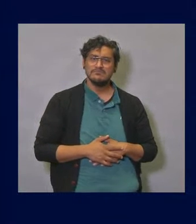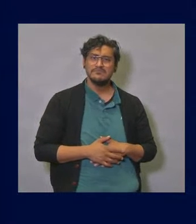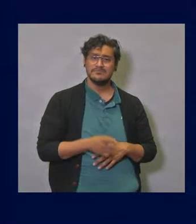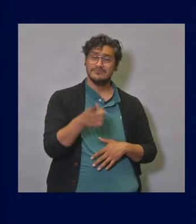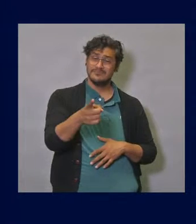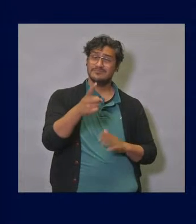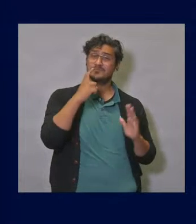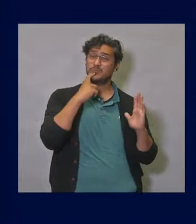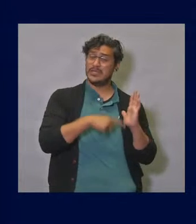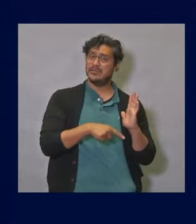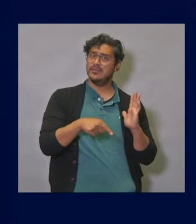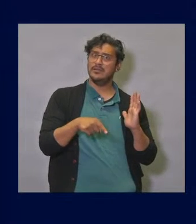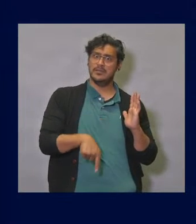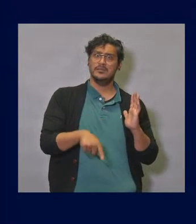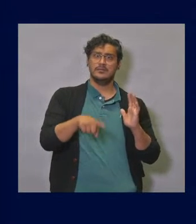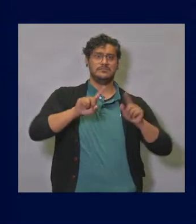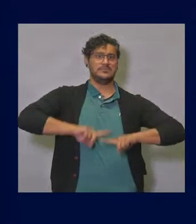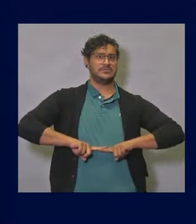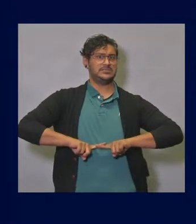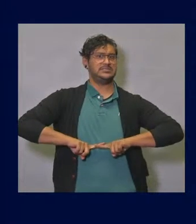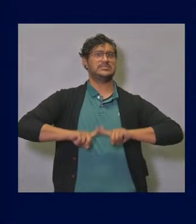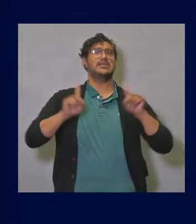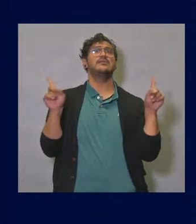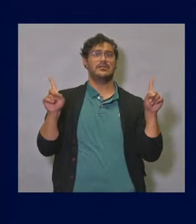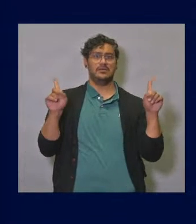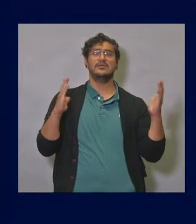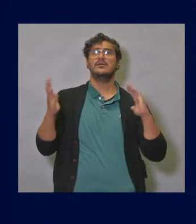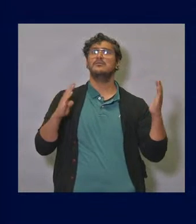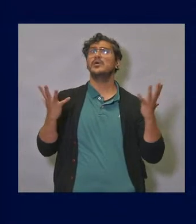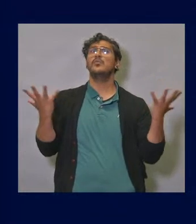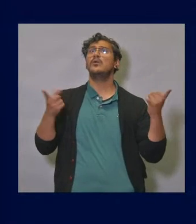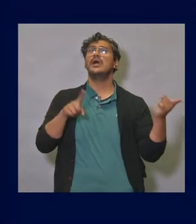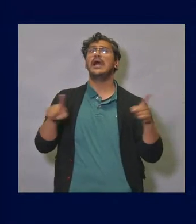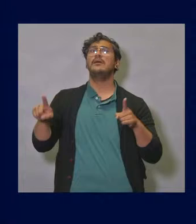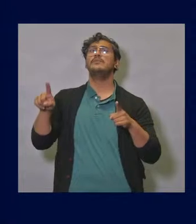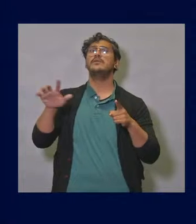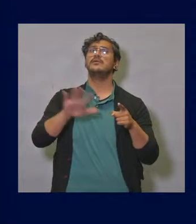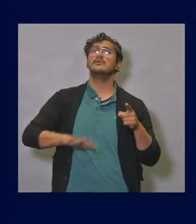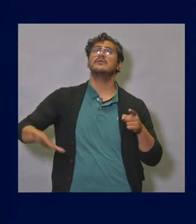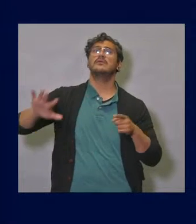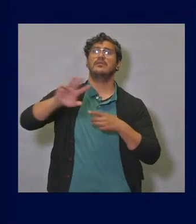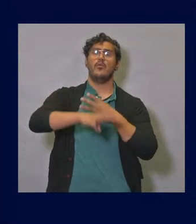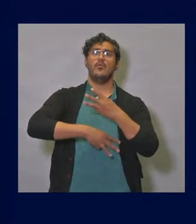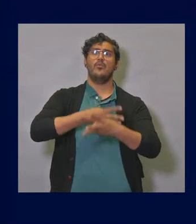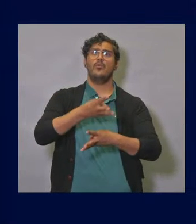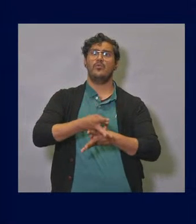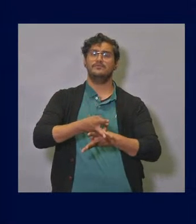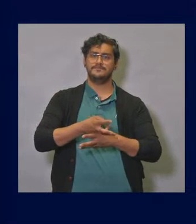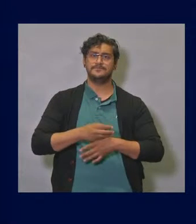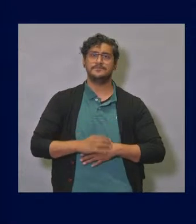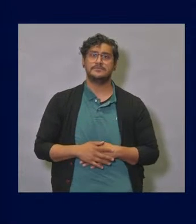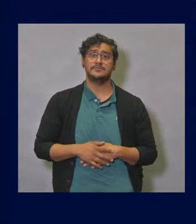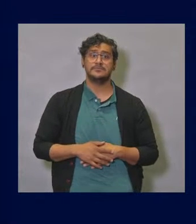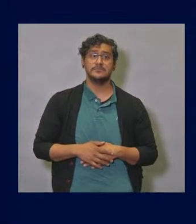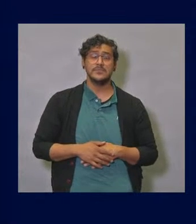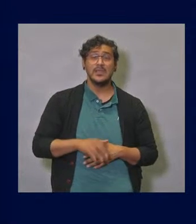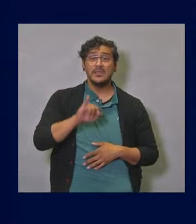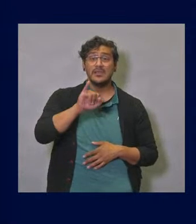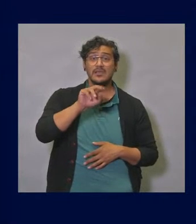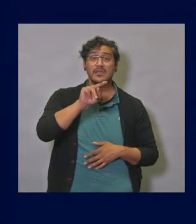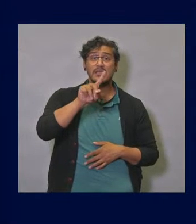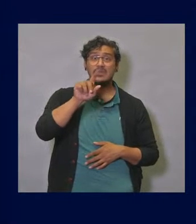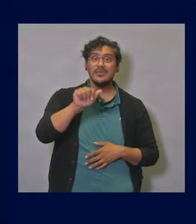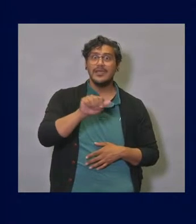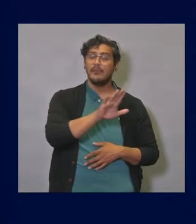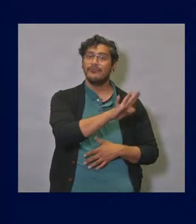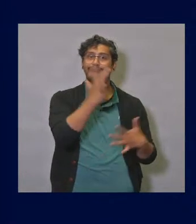how extraordinarily different this is from what's happening worldwide. Sorry. In India, cases are